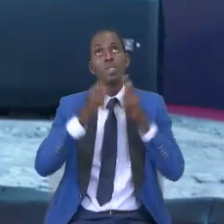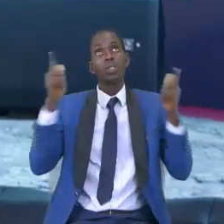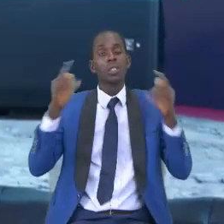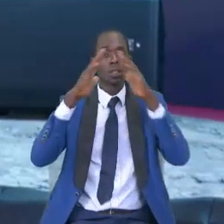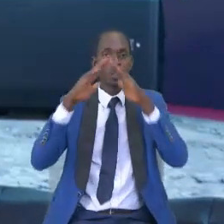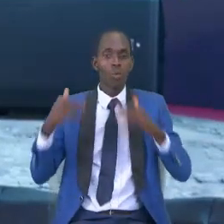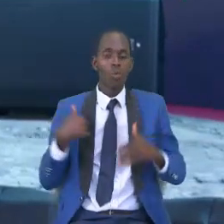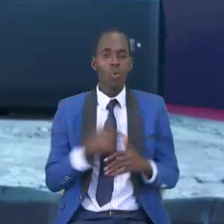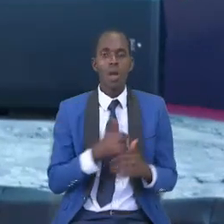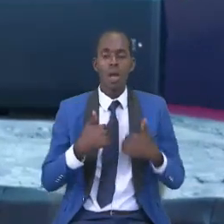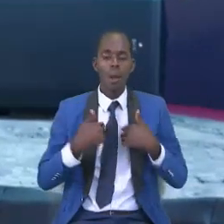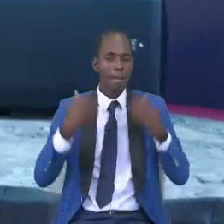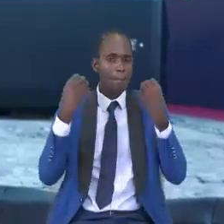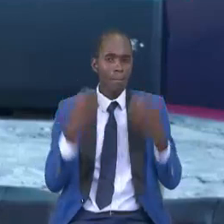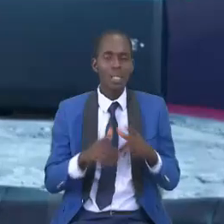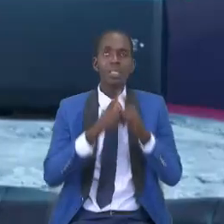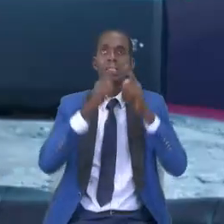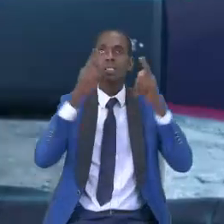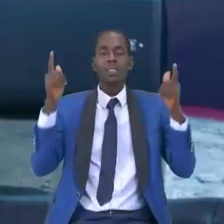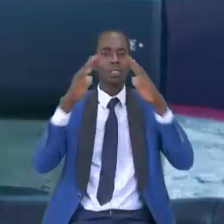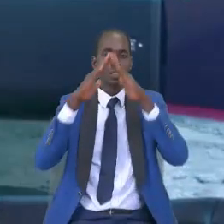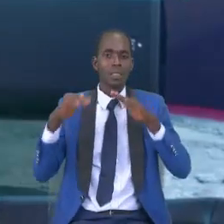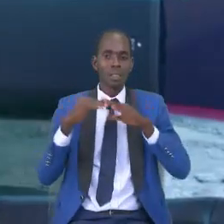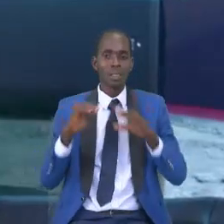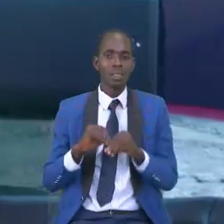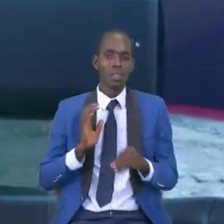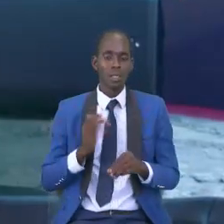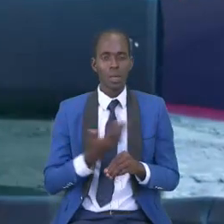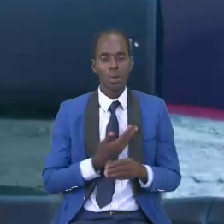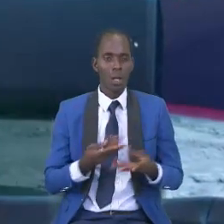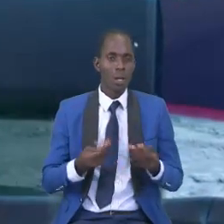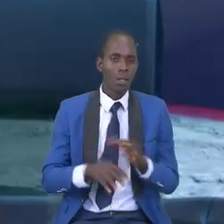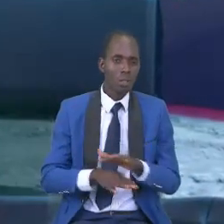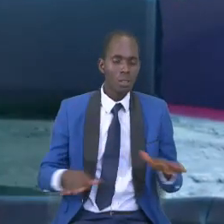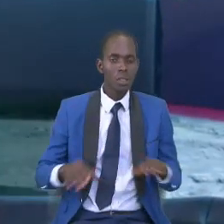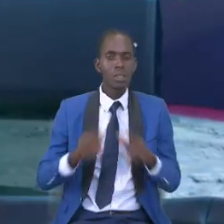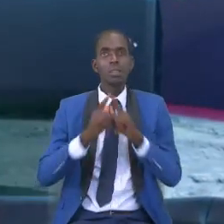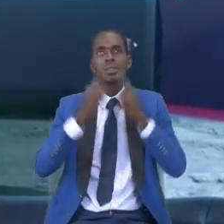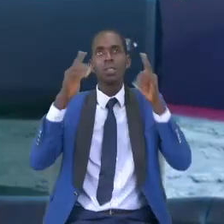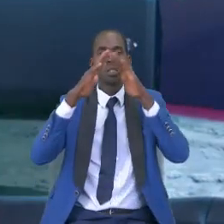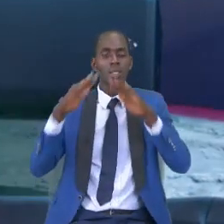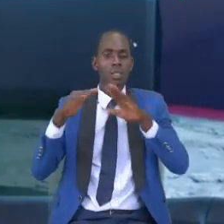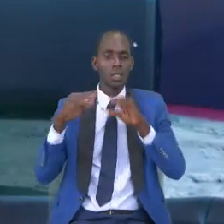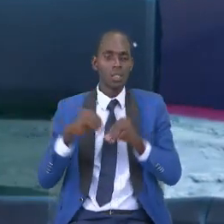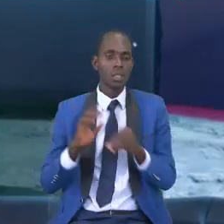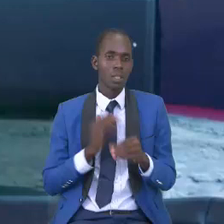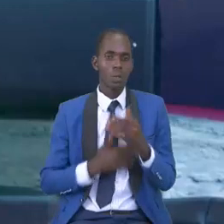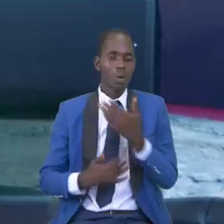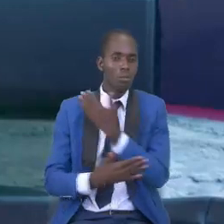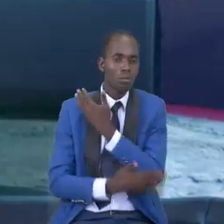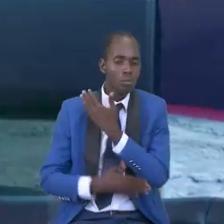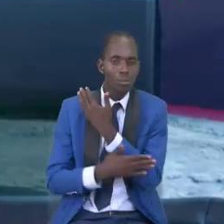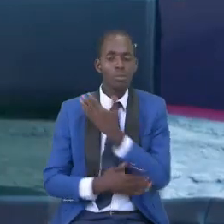great cities in our land, and many great cities in our country, many great cities in our continent, Africa, and